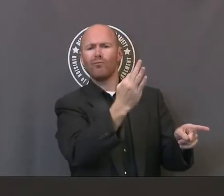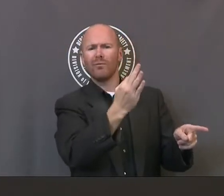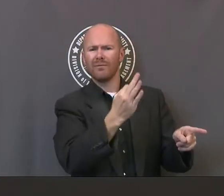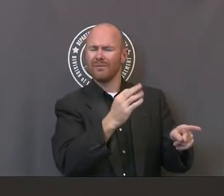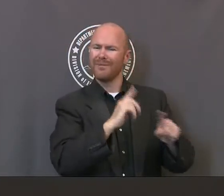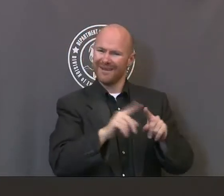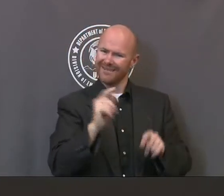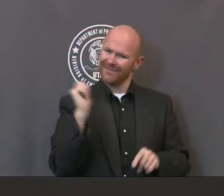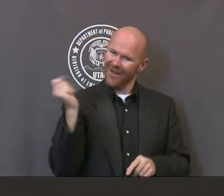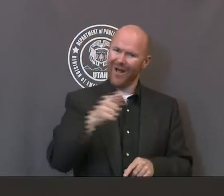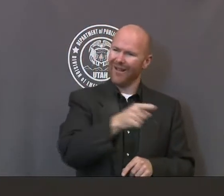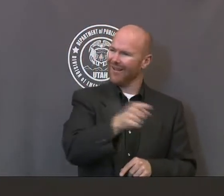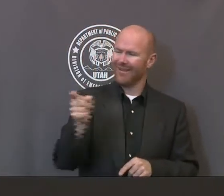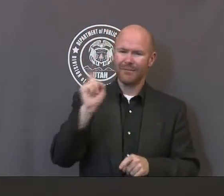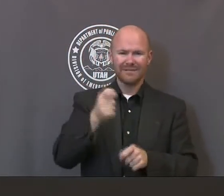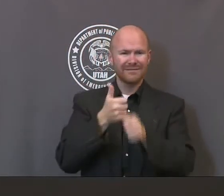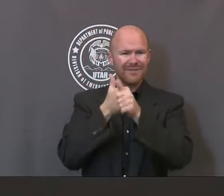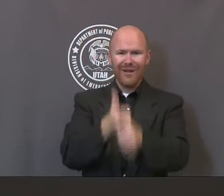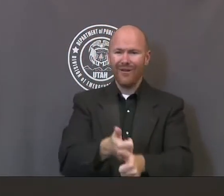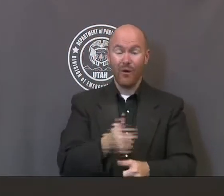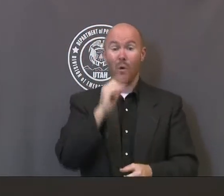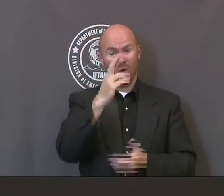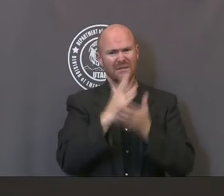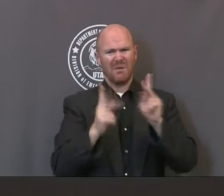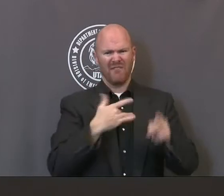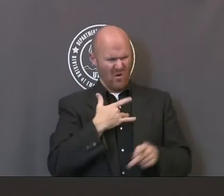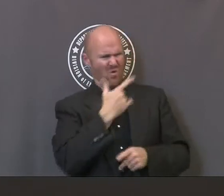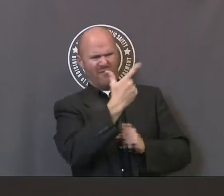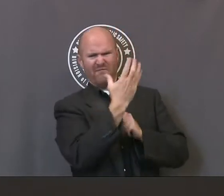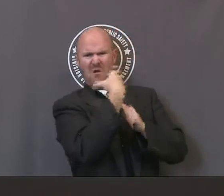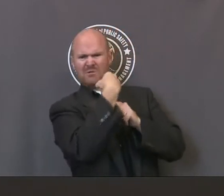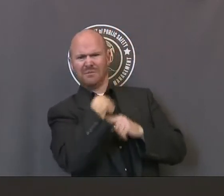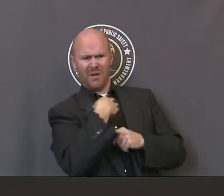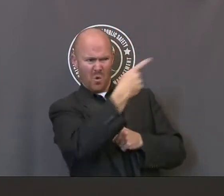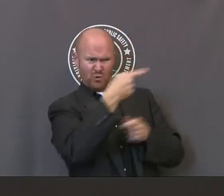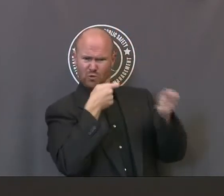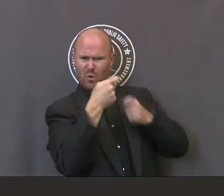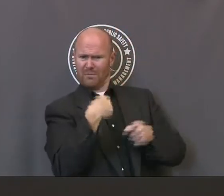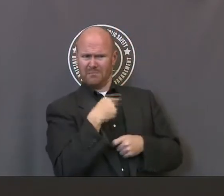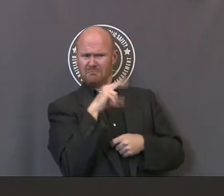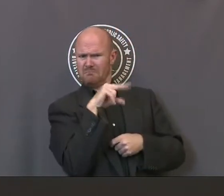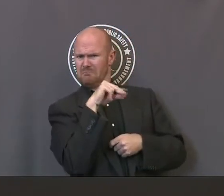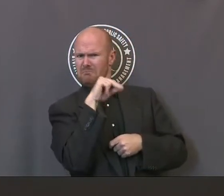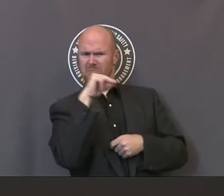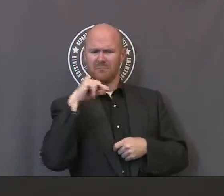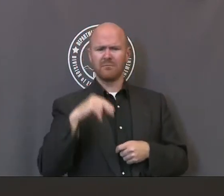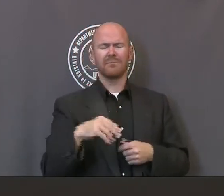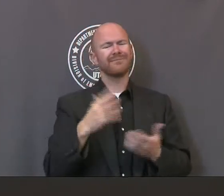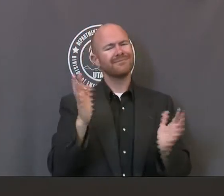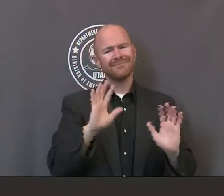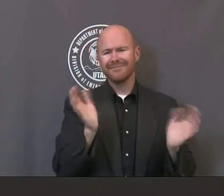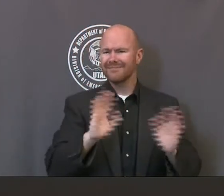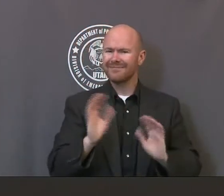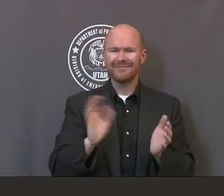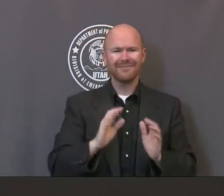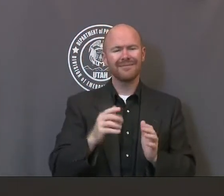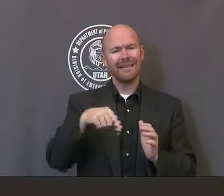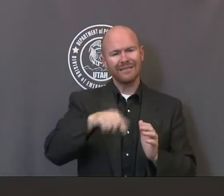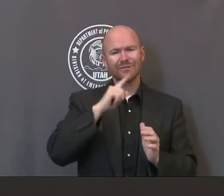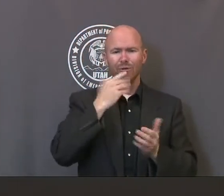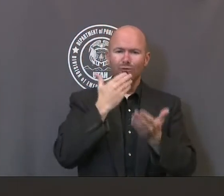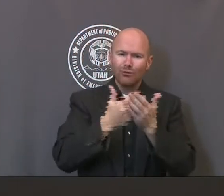imposed upon us or that we're being controlled. These are sound principles that if we will apply together, it will make a